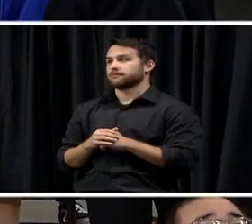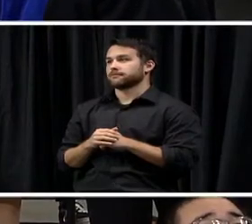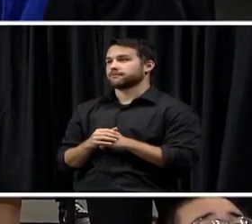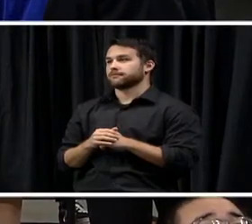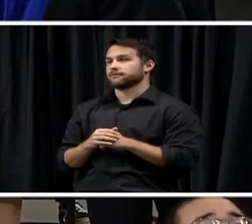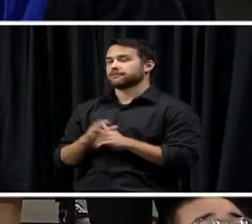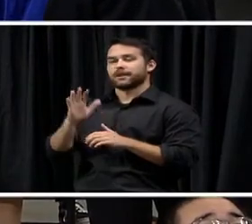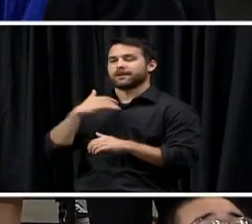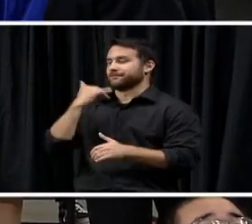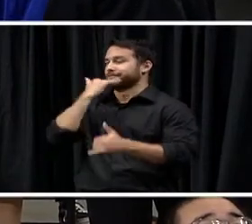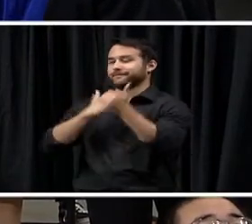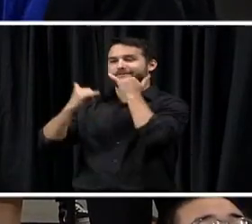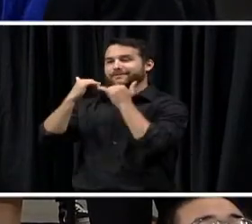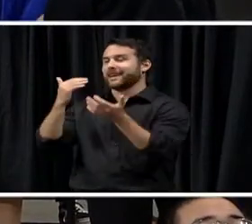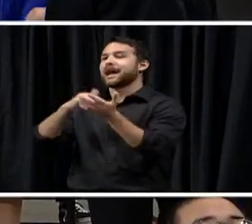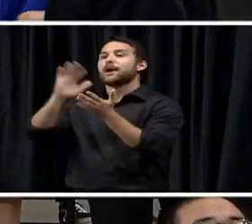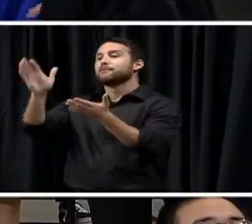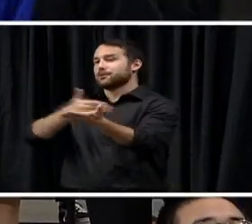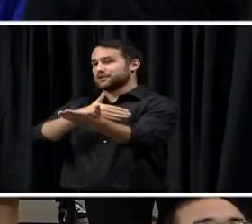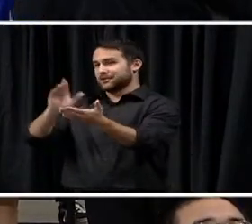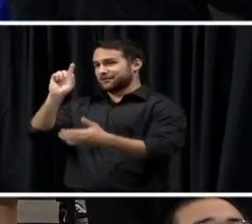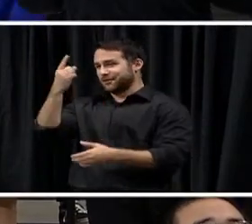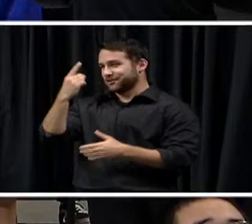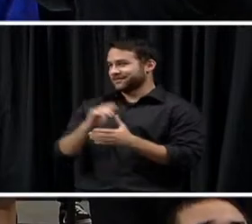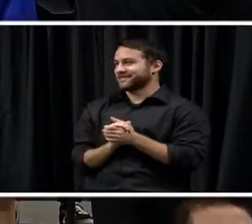I've been messing up all day. Music first.